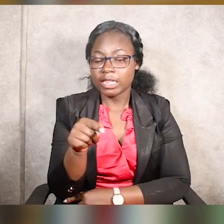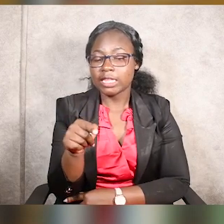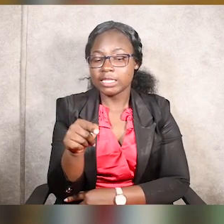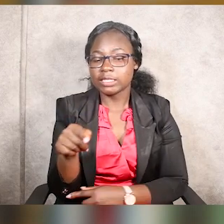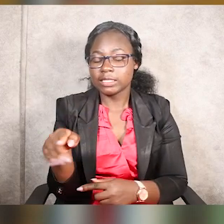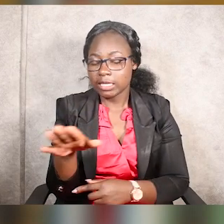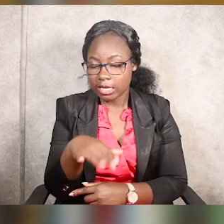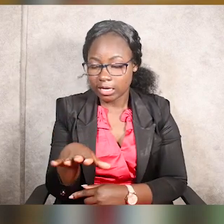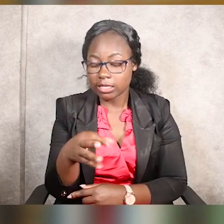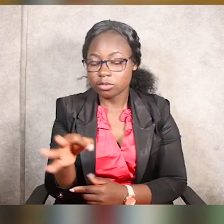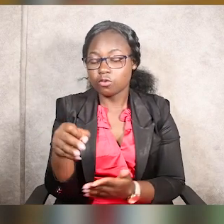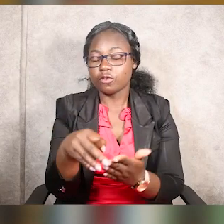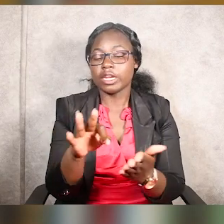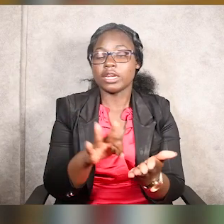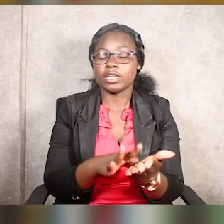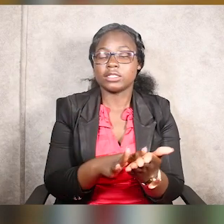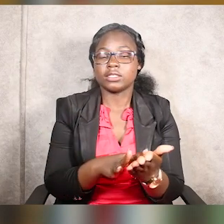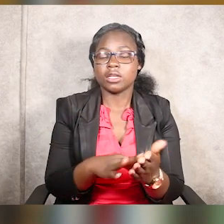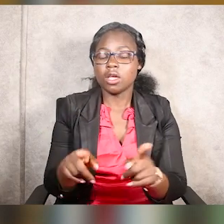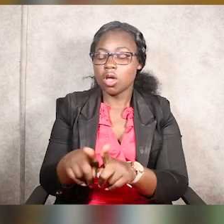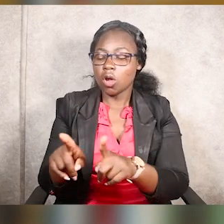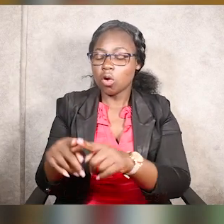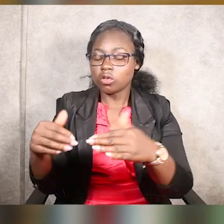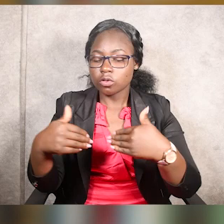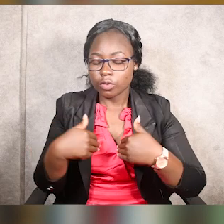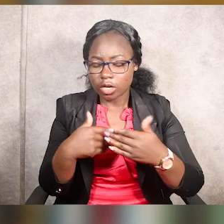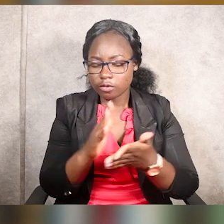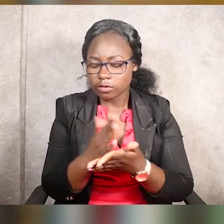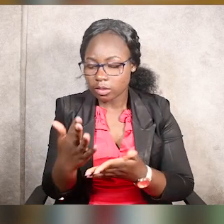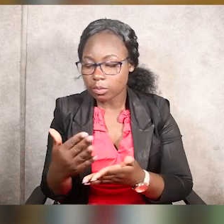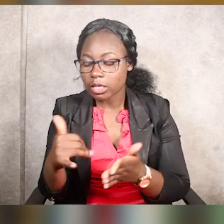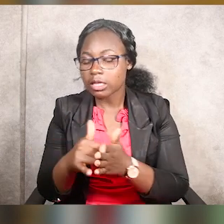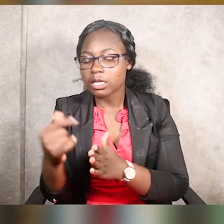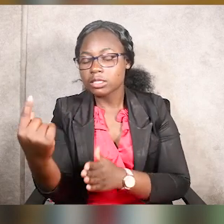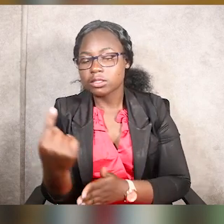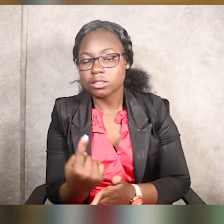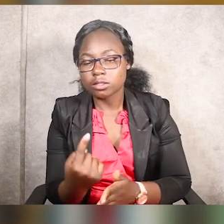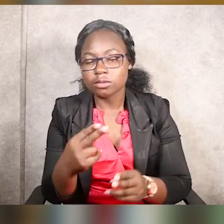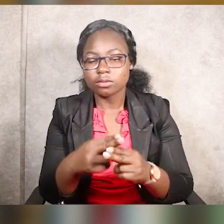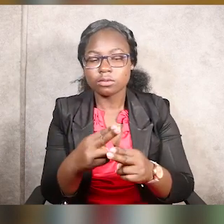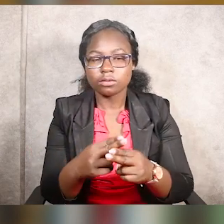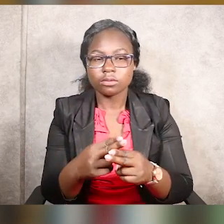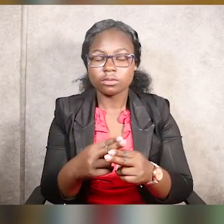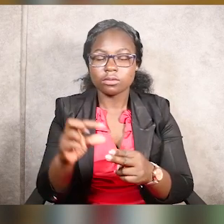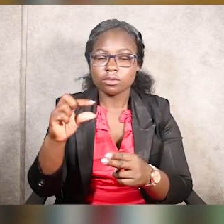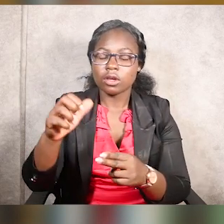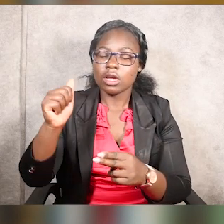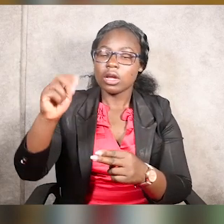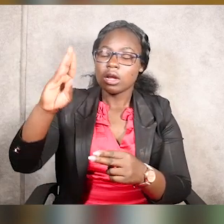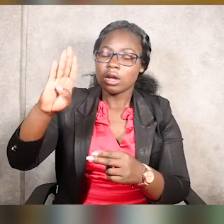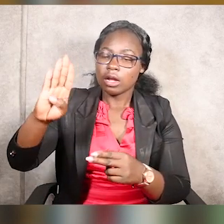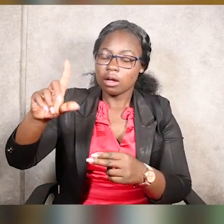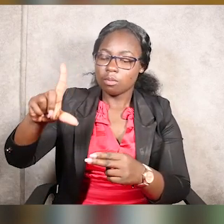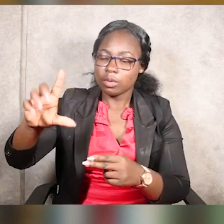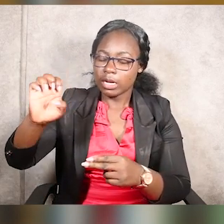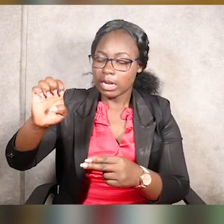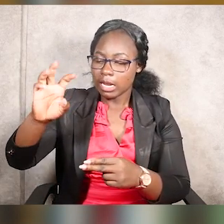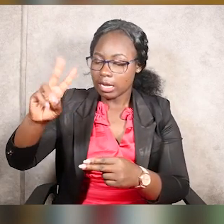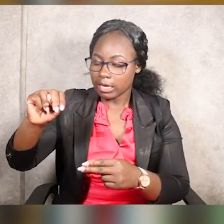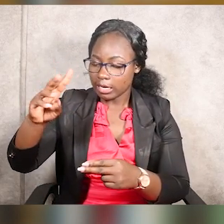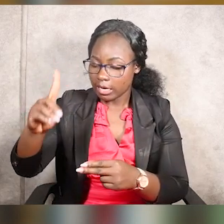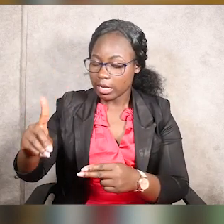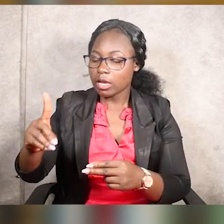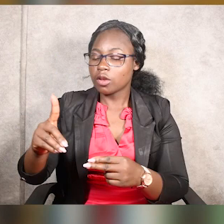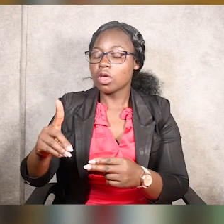sources of finance. There is also something else that is coming up that is called the blended finance, whereby we